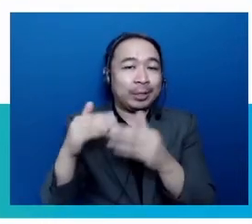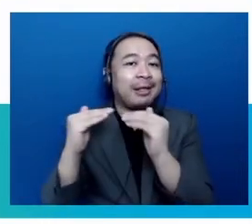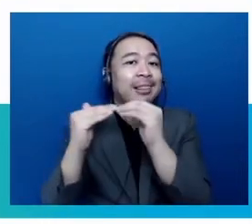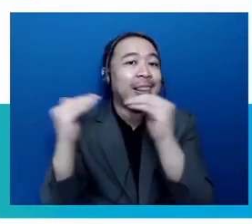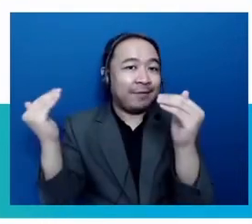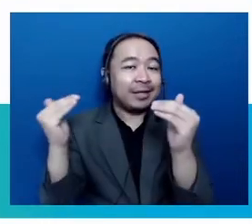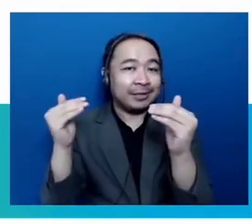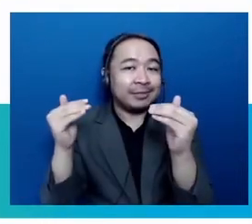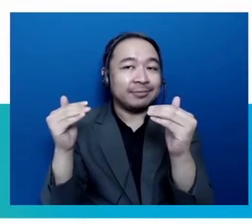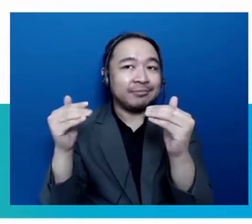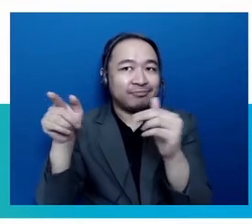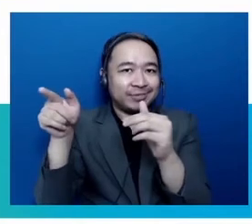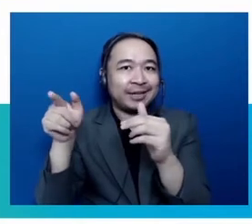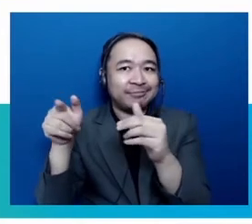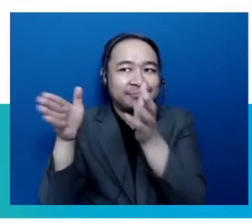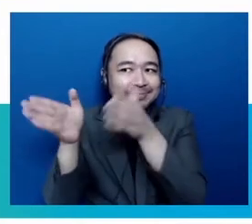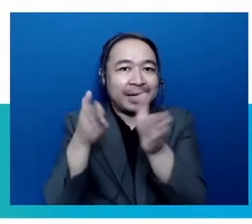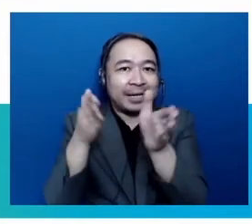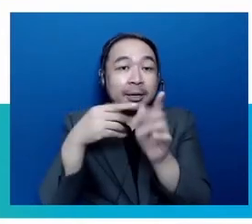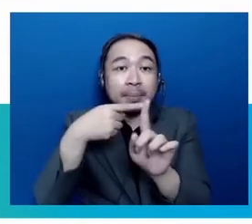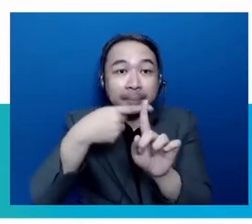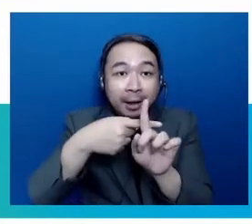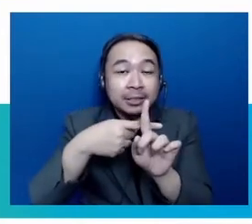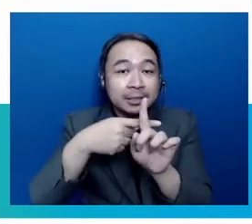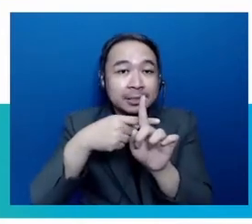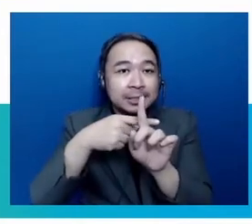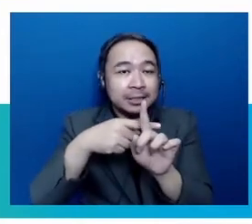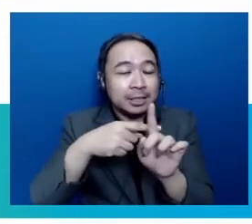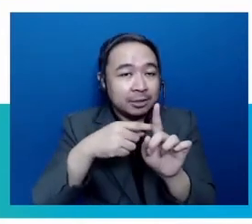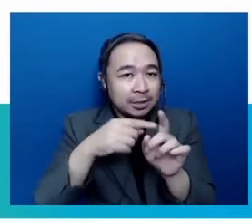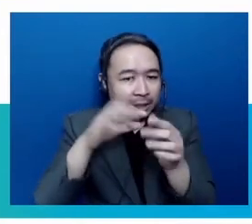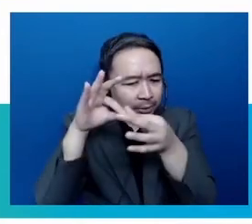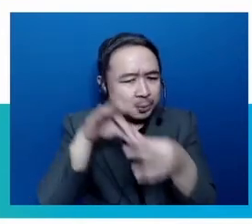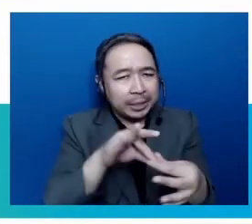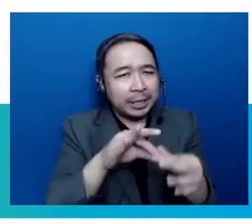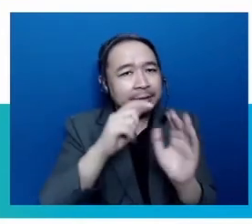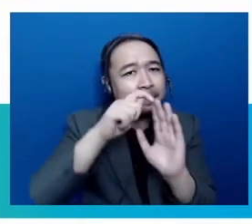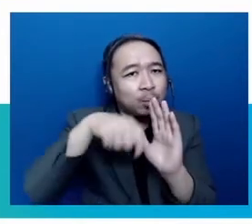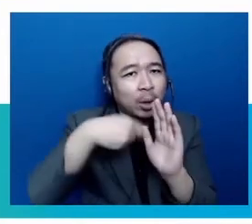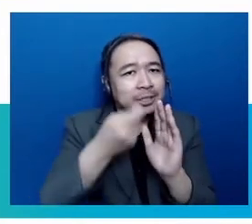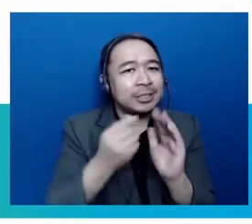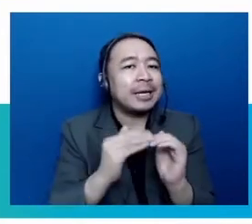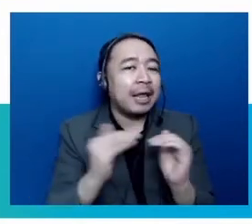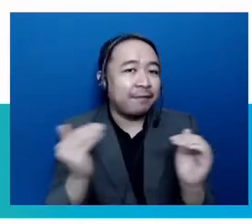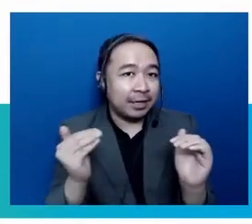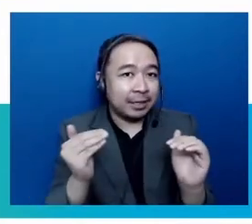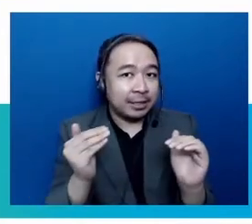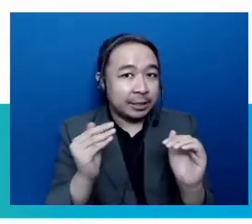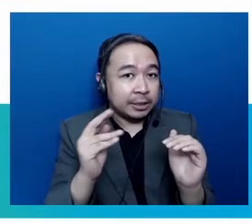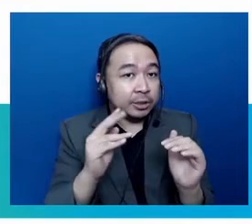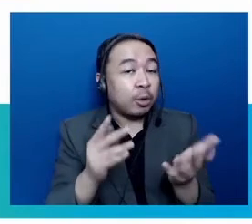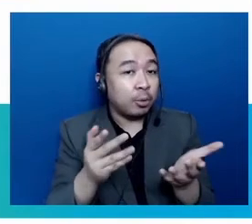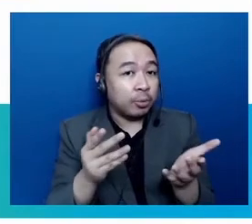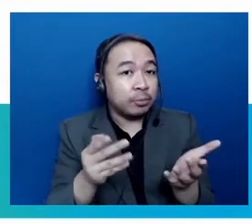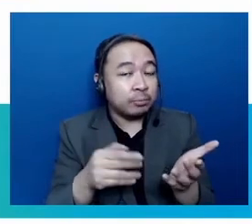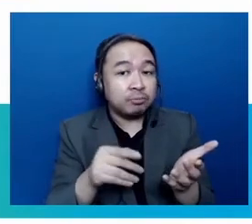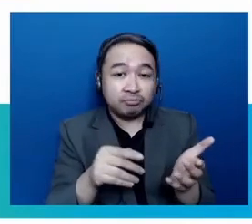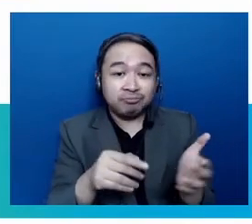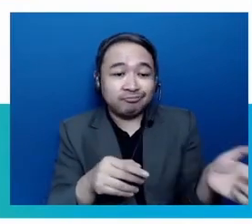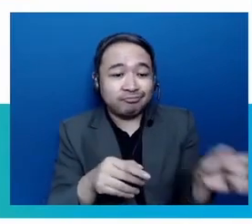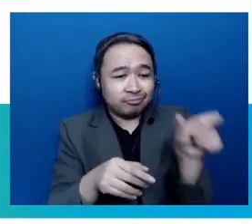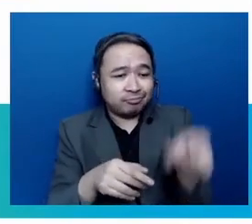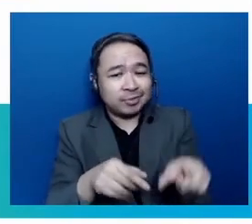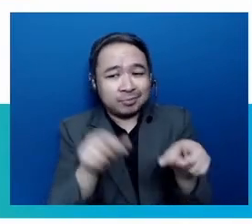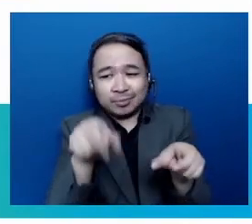project level to make sure their voices are heard, the voices of the local communities when we talk about environmental